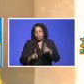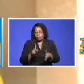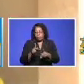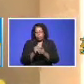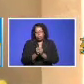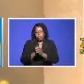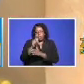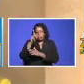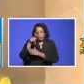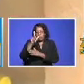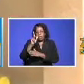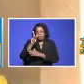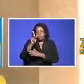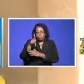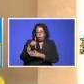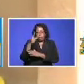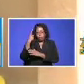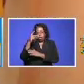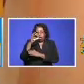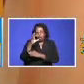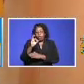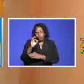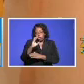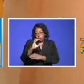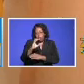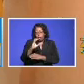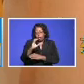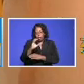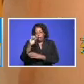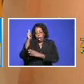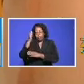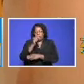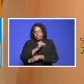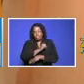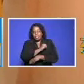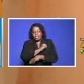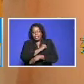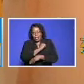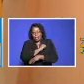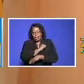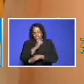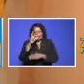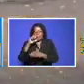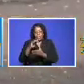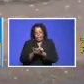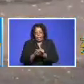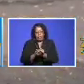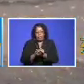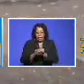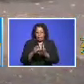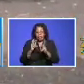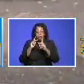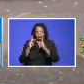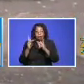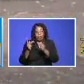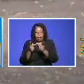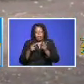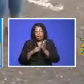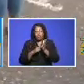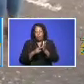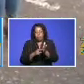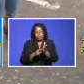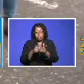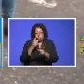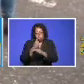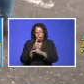Liberal Party and FNM candidates for Fort Charlotte, Alfred Sayers and Dromico Archer, each believe the parties they represent is the right one to steer the course of